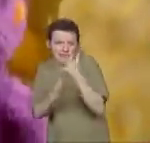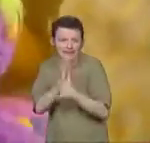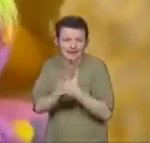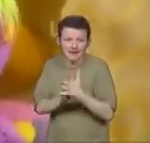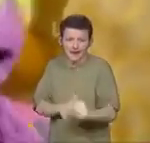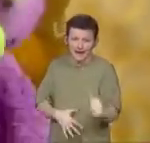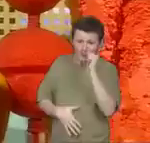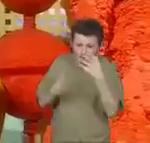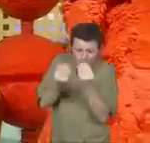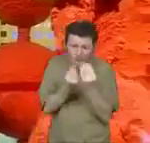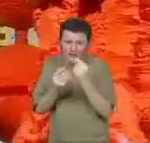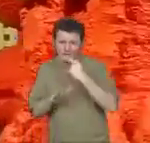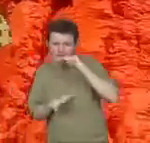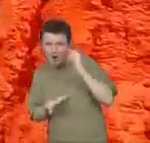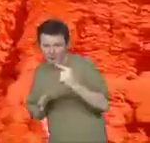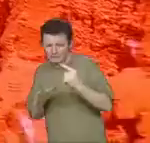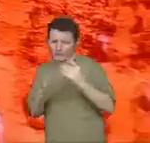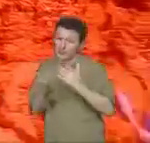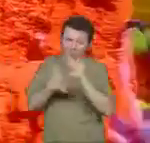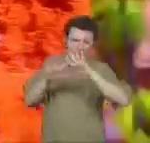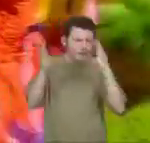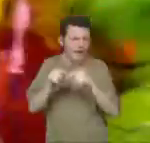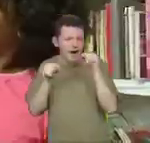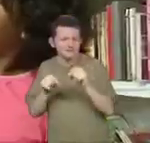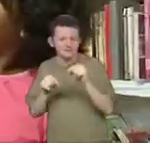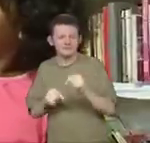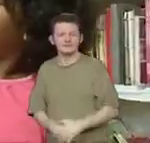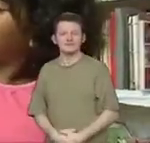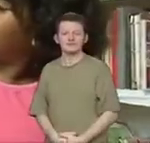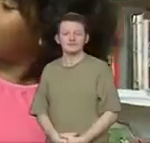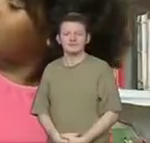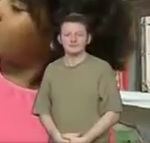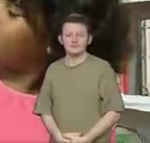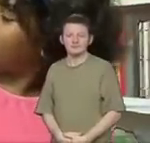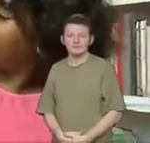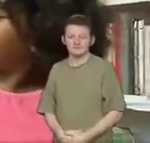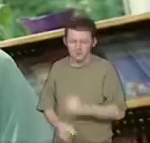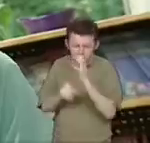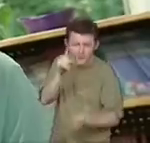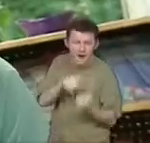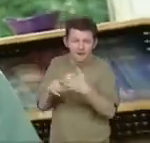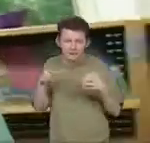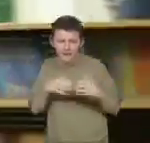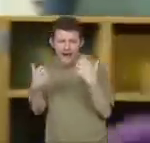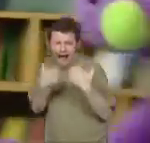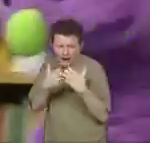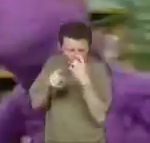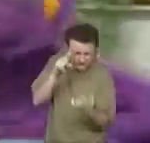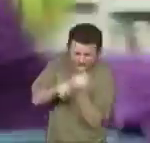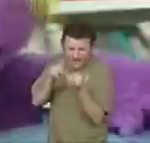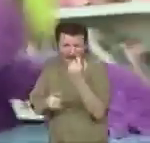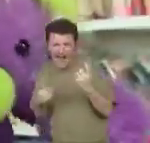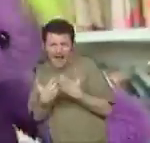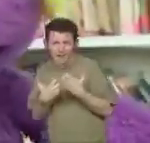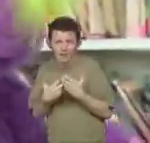my new soft and squidgy stuff that I ordered from Hoobnet. Then we went to find some Tiddly Peeps to ask them how they found